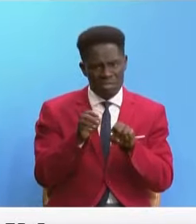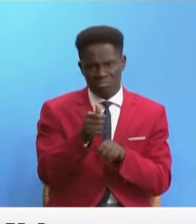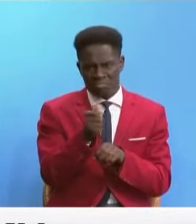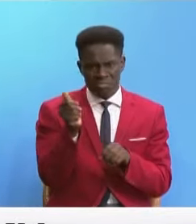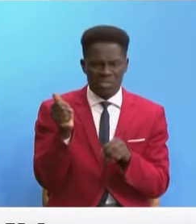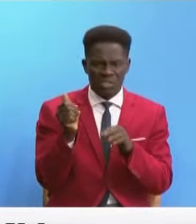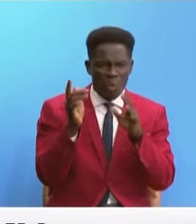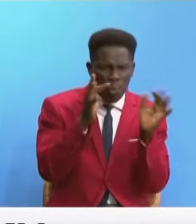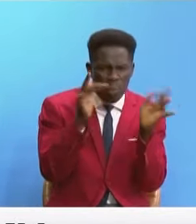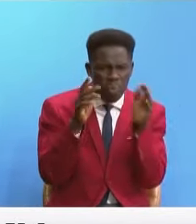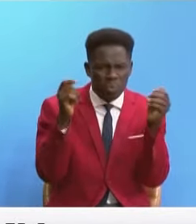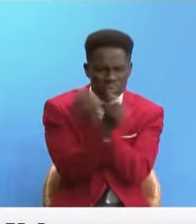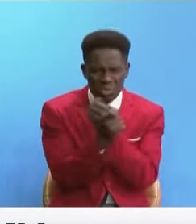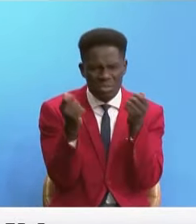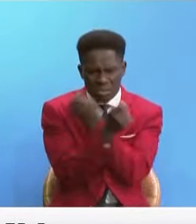resulting droughts,